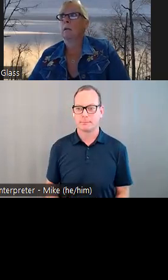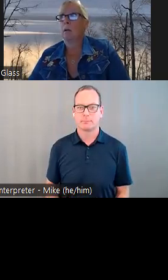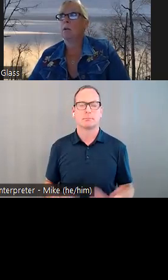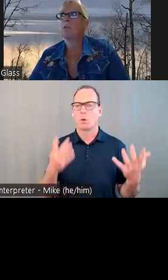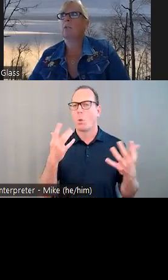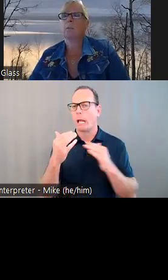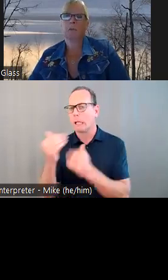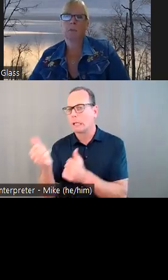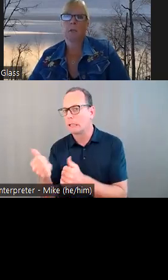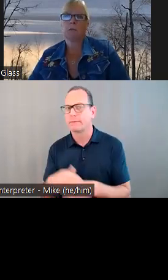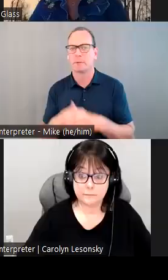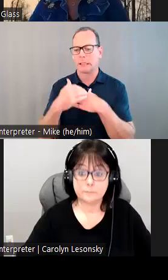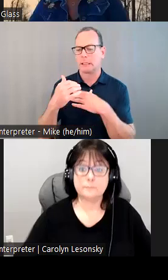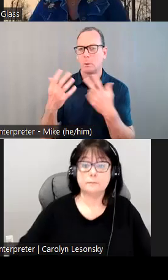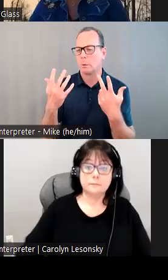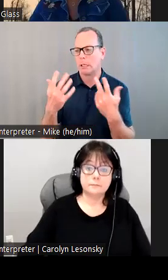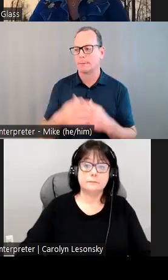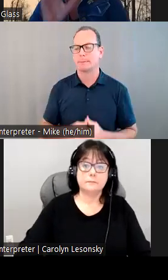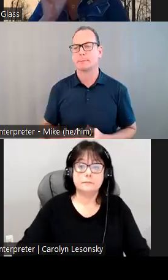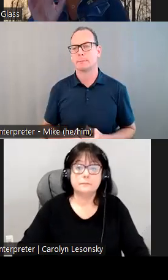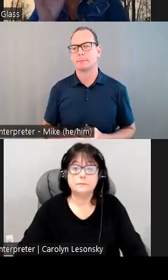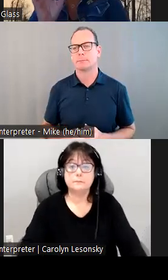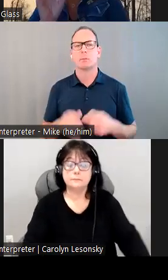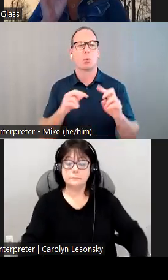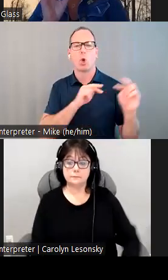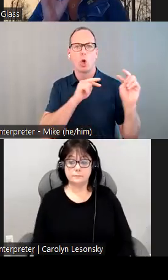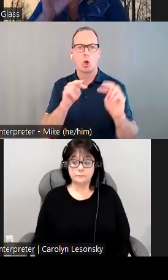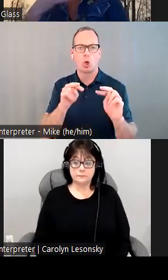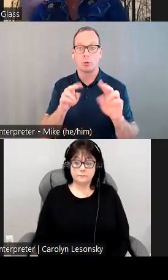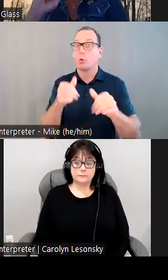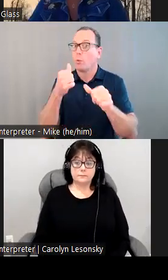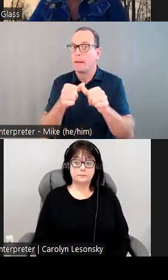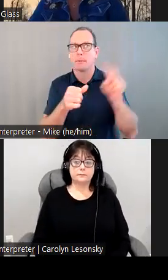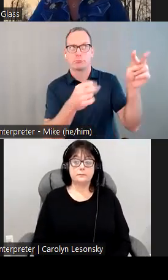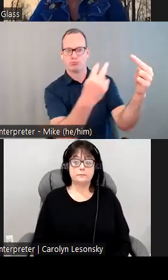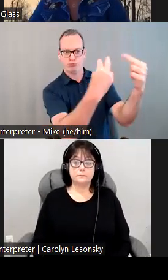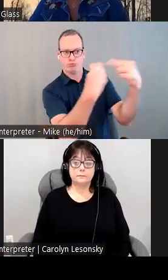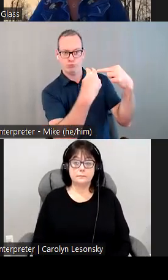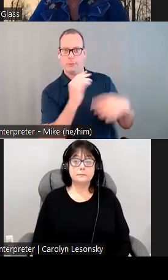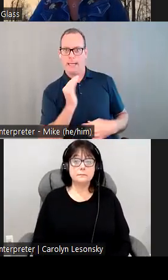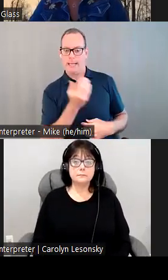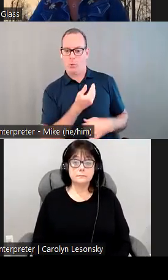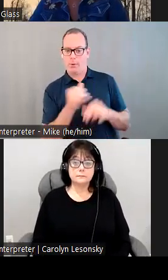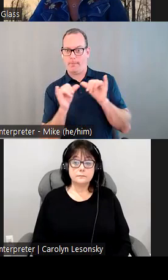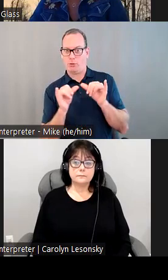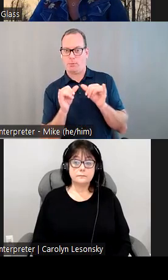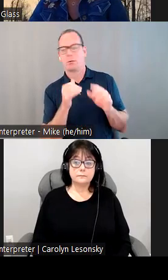And can also look up the response rate on the DSQ, but we're not measured on the response rate. It's a piece of information. We